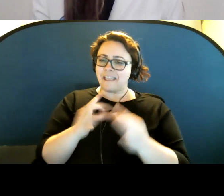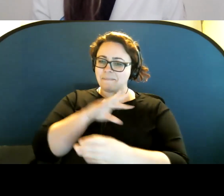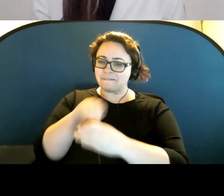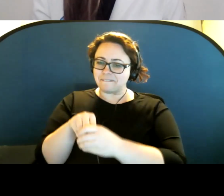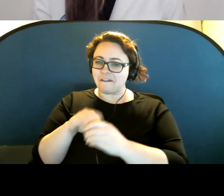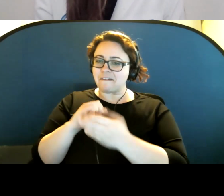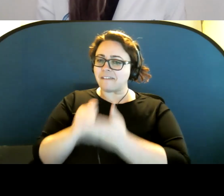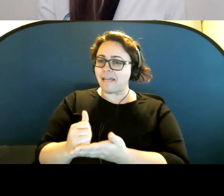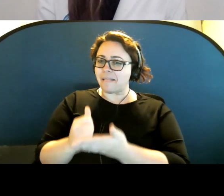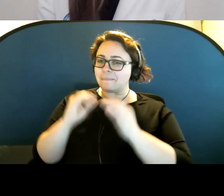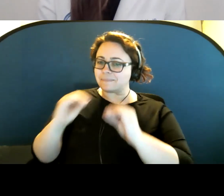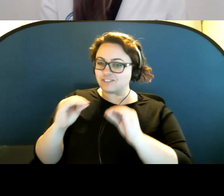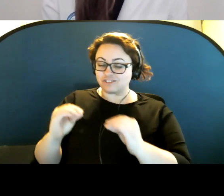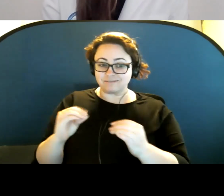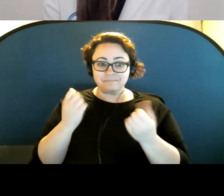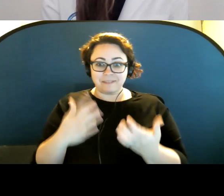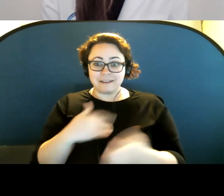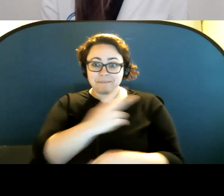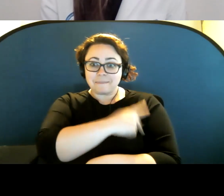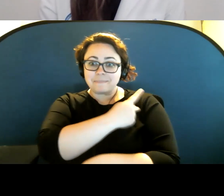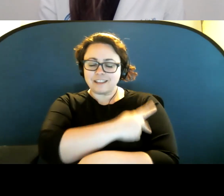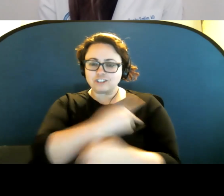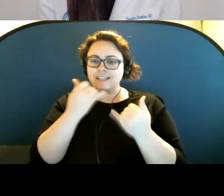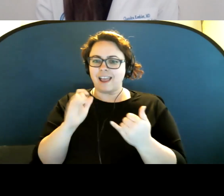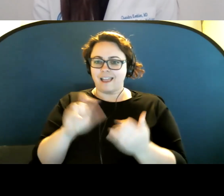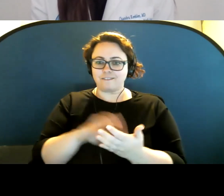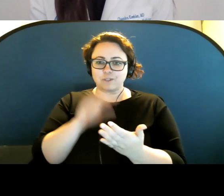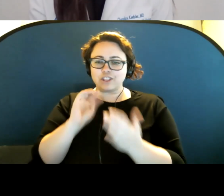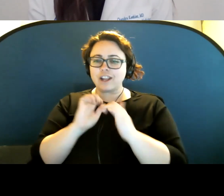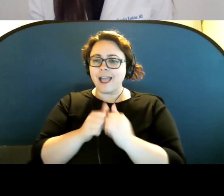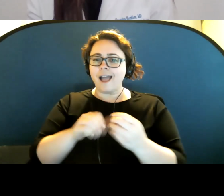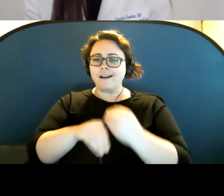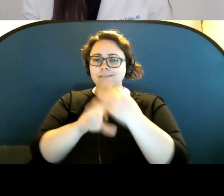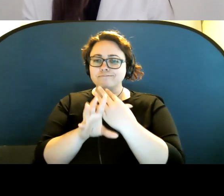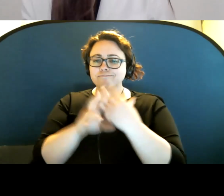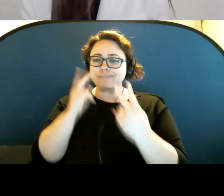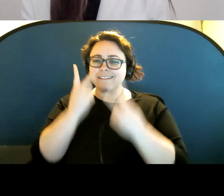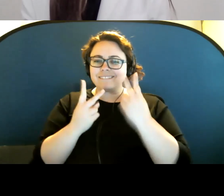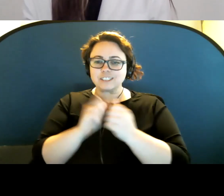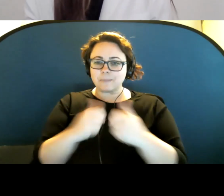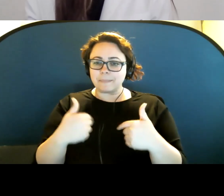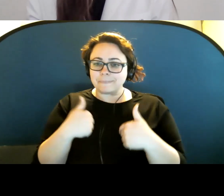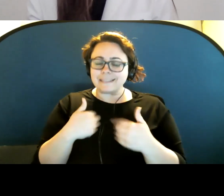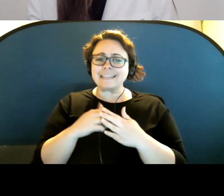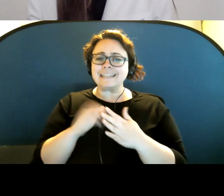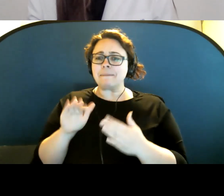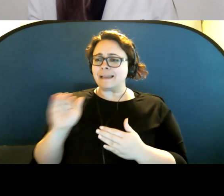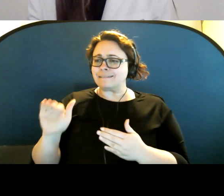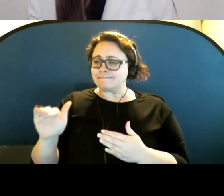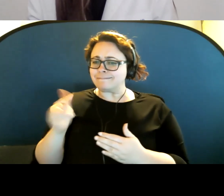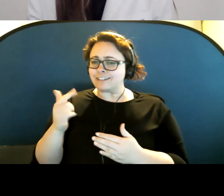my patients are learning how to do video visits with me, or having their, enlisting grandchildren to help with